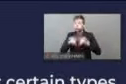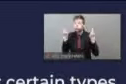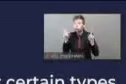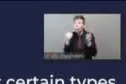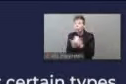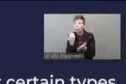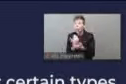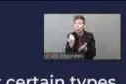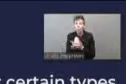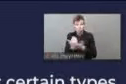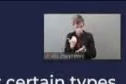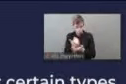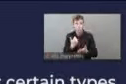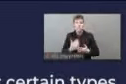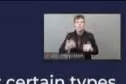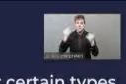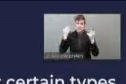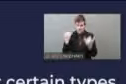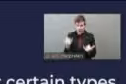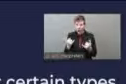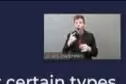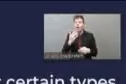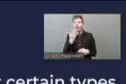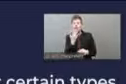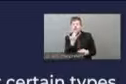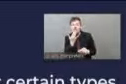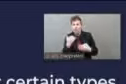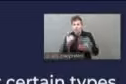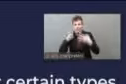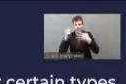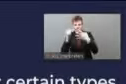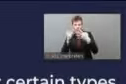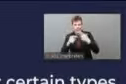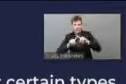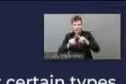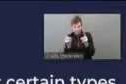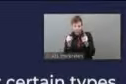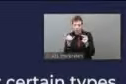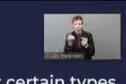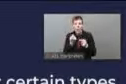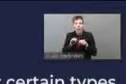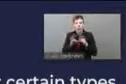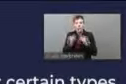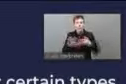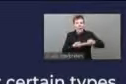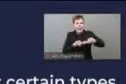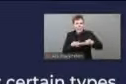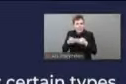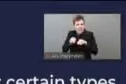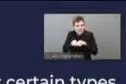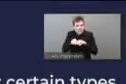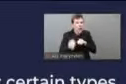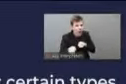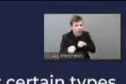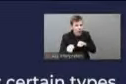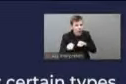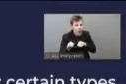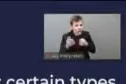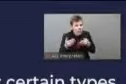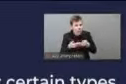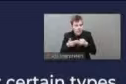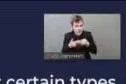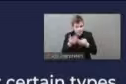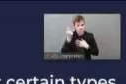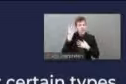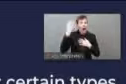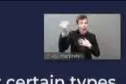color. Closed before, today, 25% now outdoor. If you get in yellow, if you get to green, and